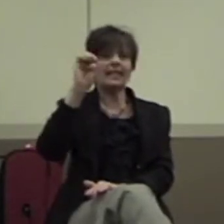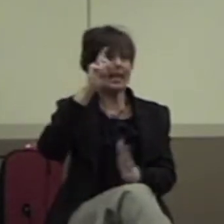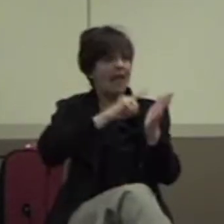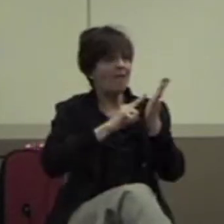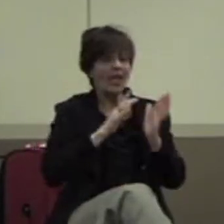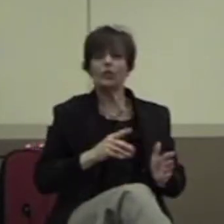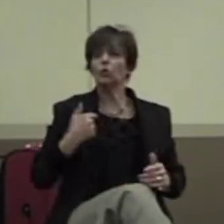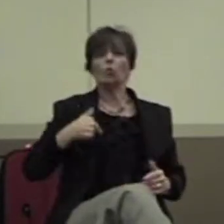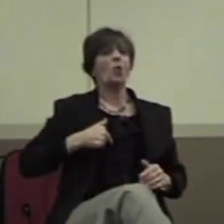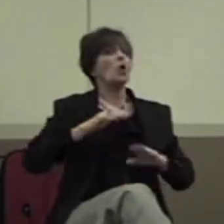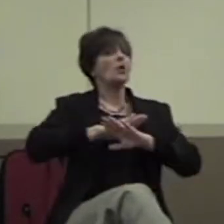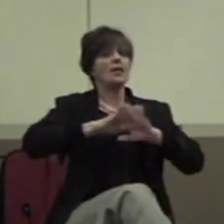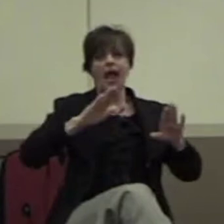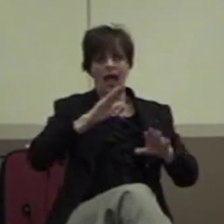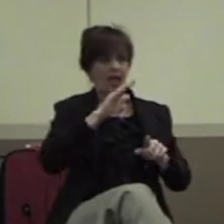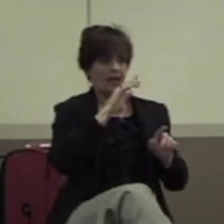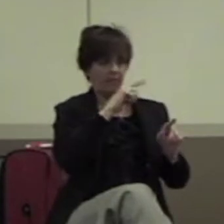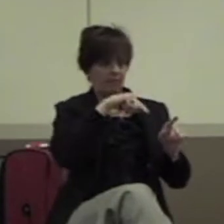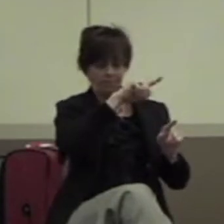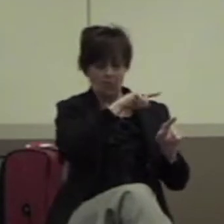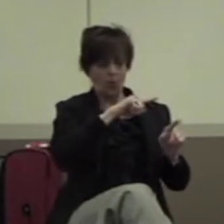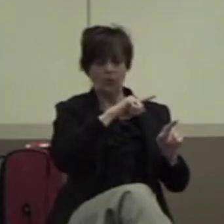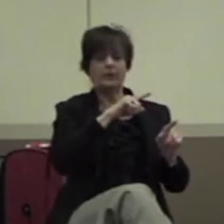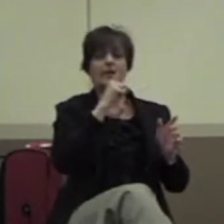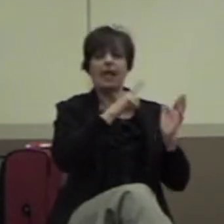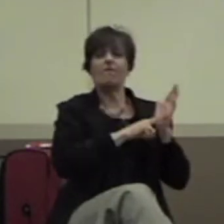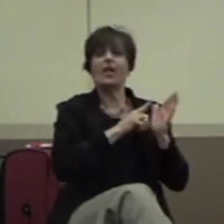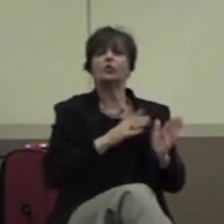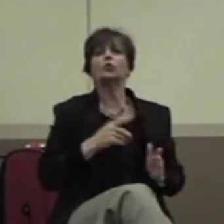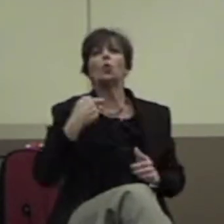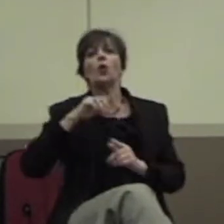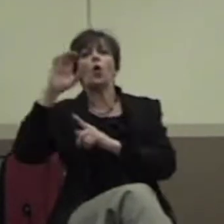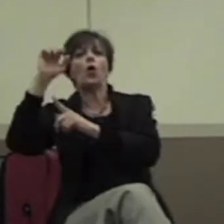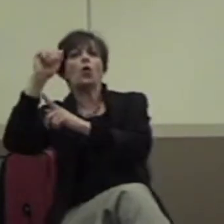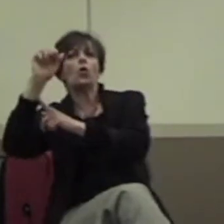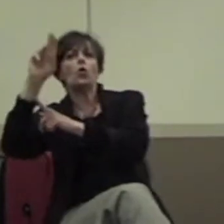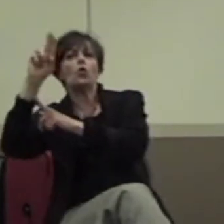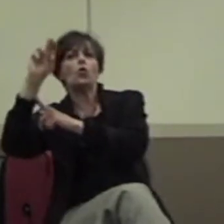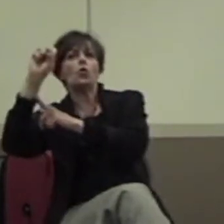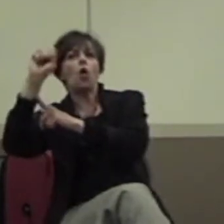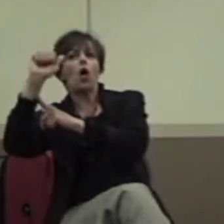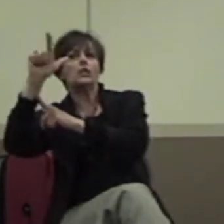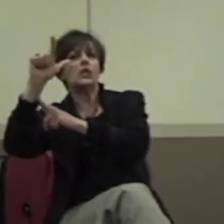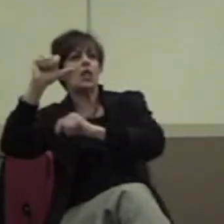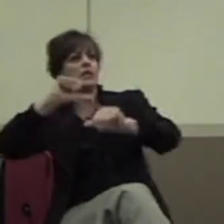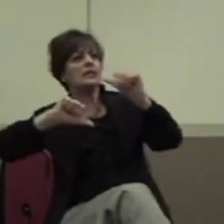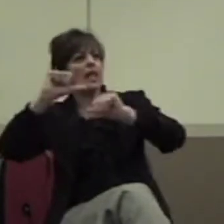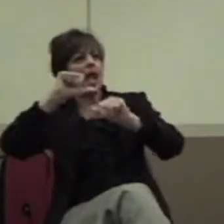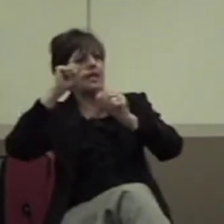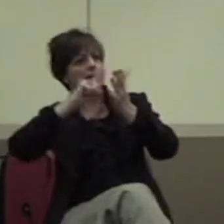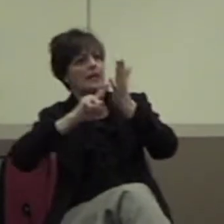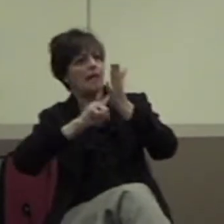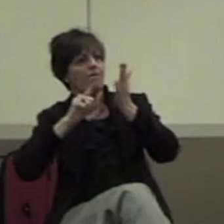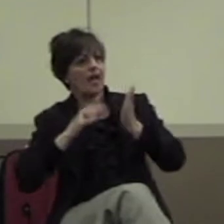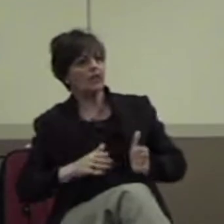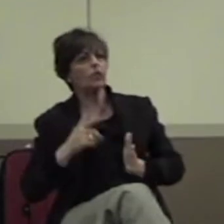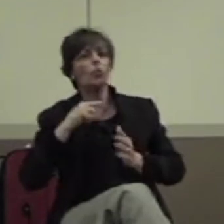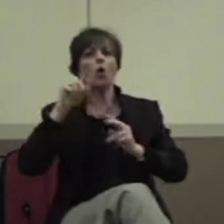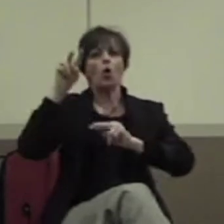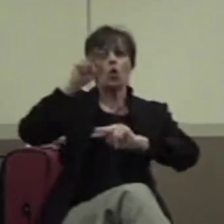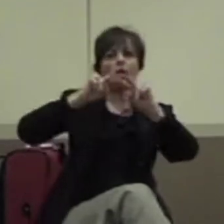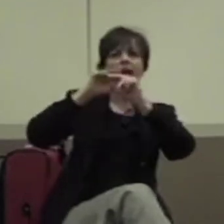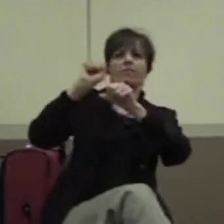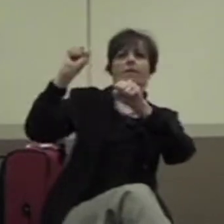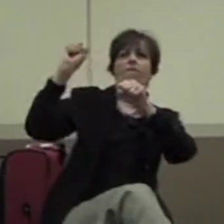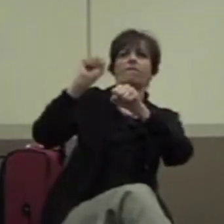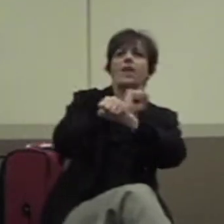aren't CSI agents, crime scene investigators. We are causal science investigators. We're looking at